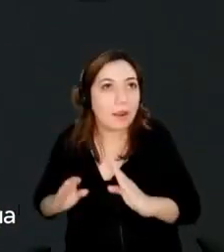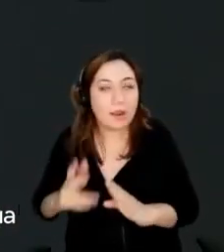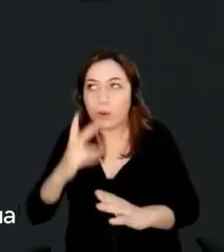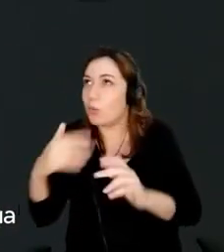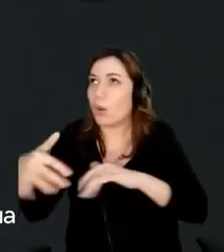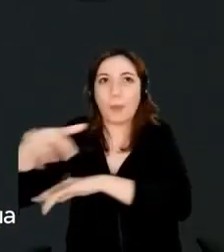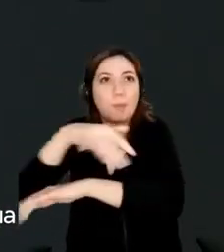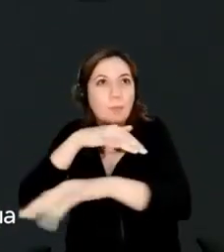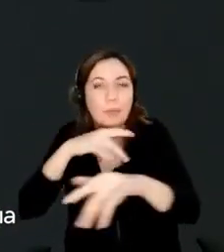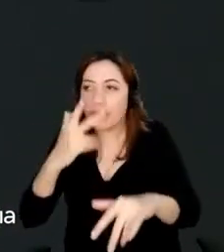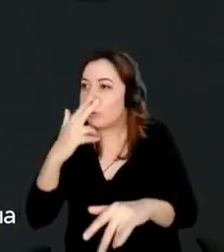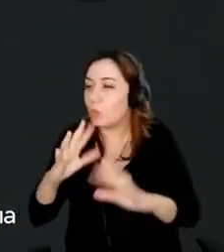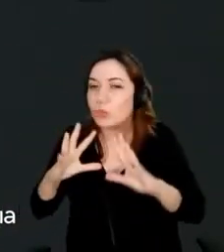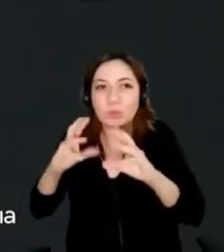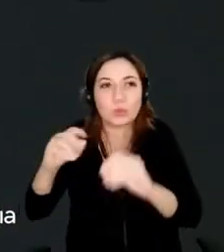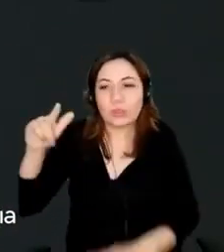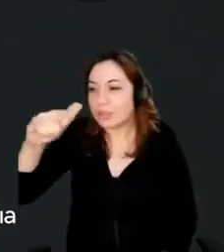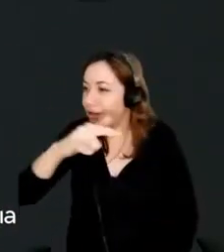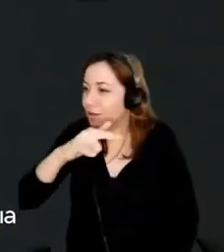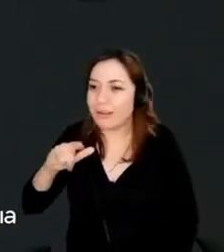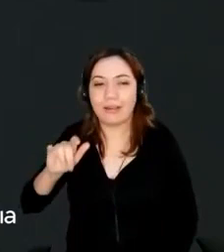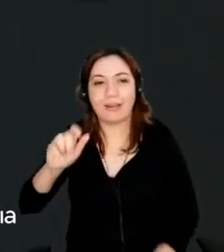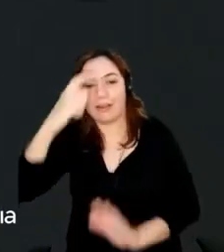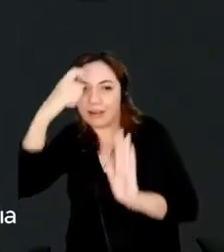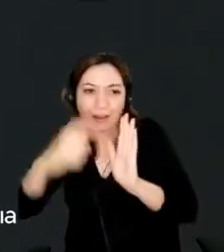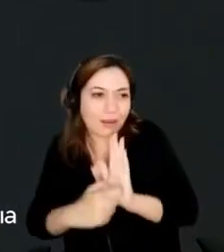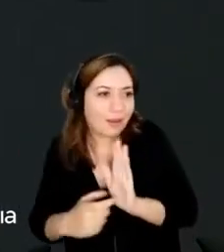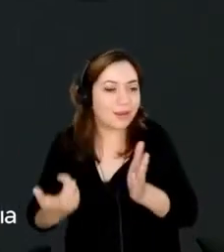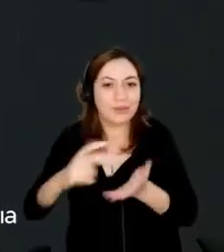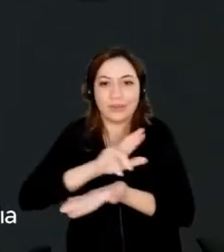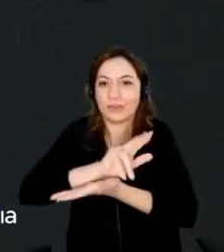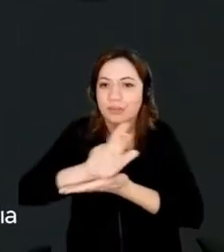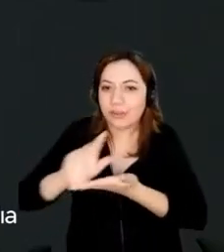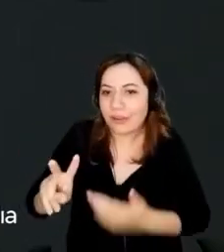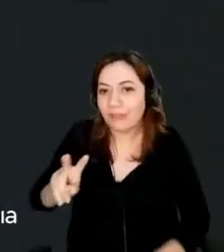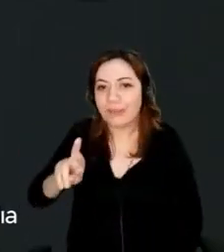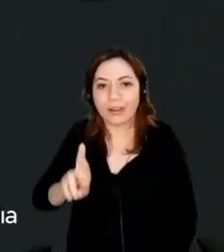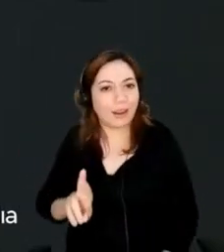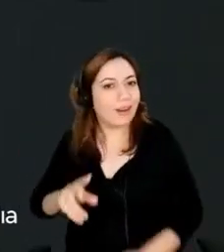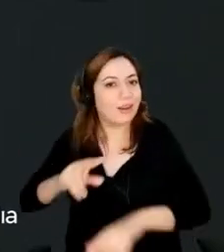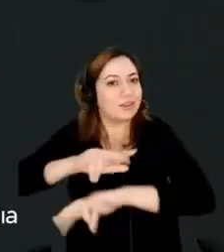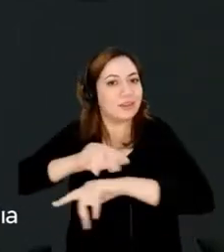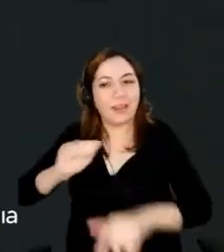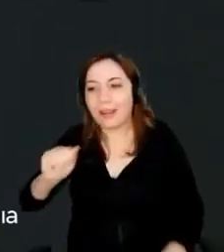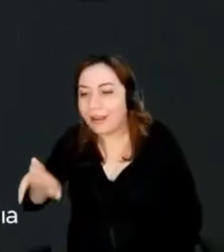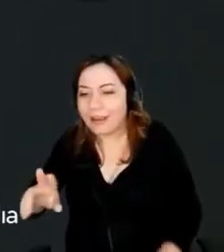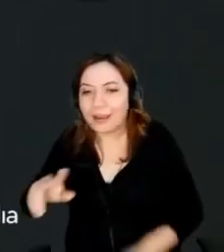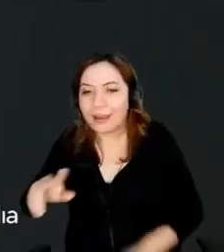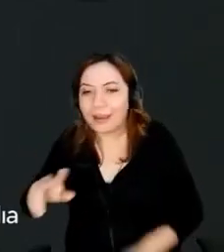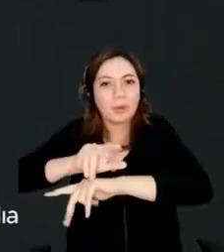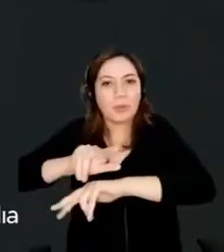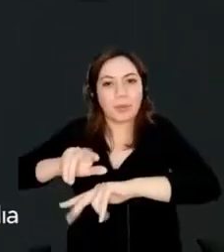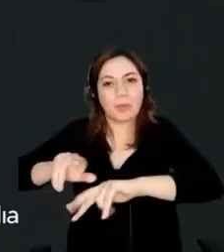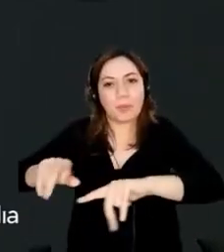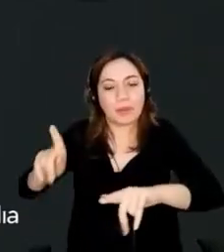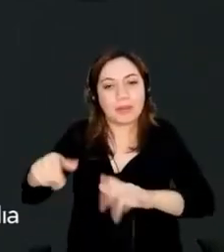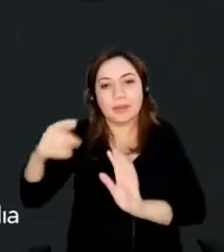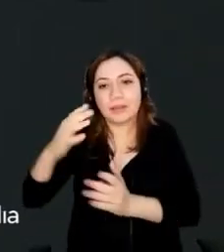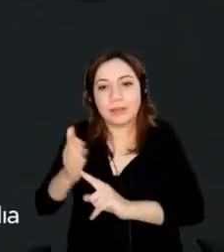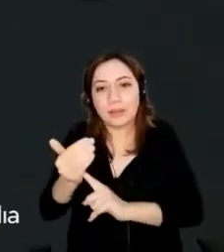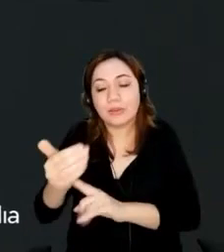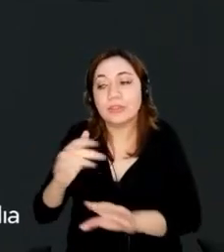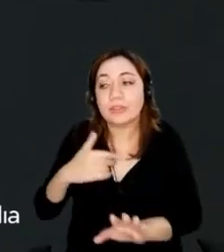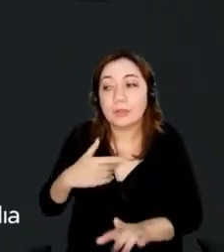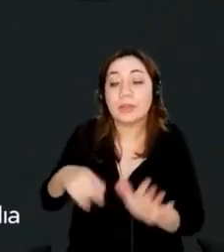drones and AR, XR, MR, VR, AI, all this cool technology. But the question I had was, how are you putting humans at the center of the equation? How